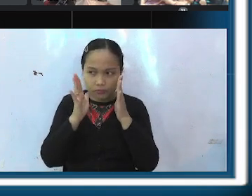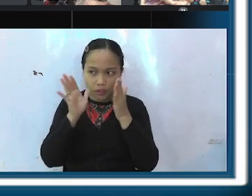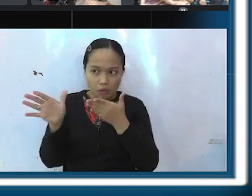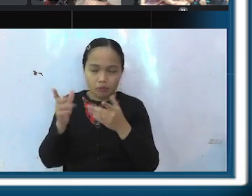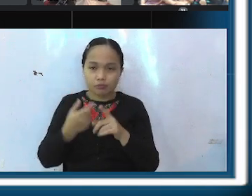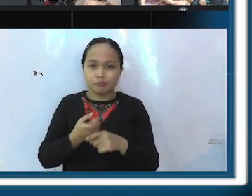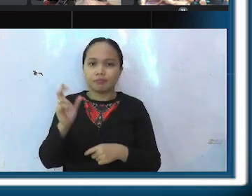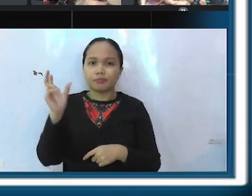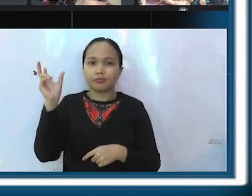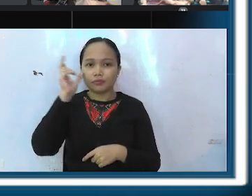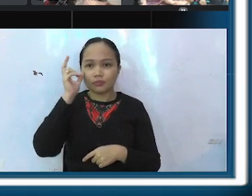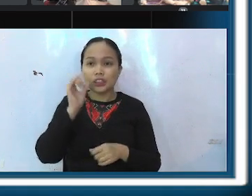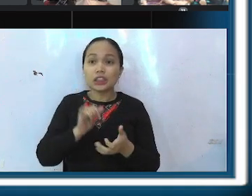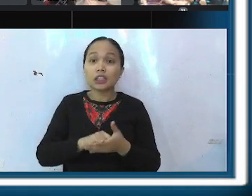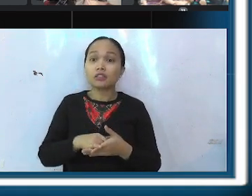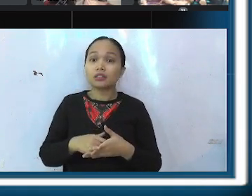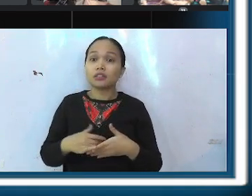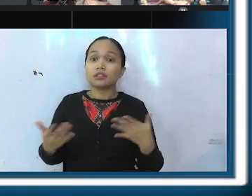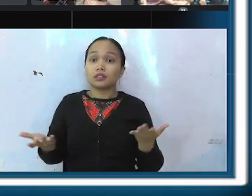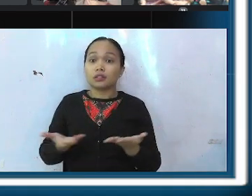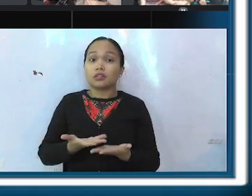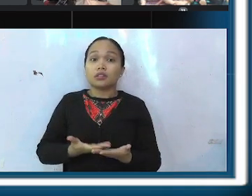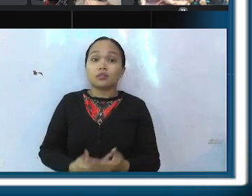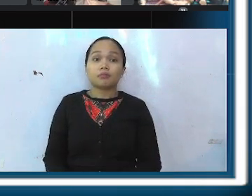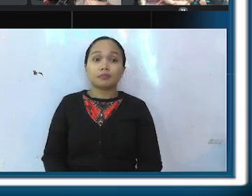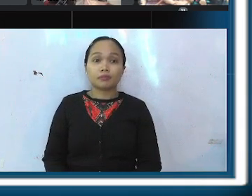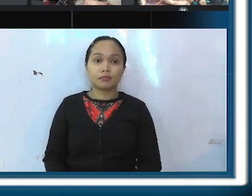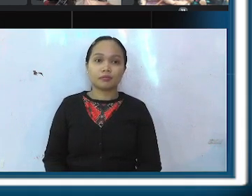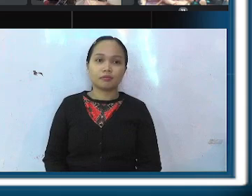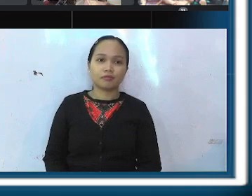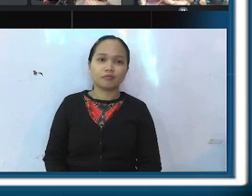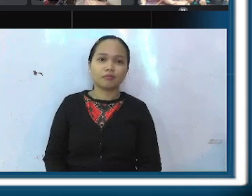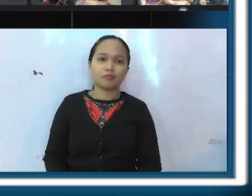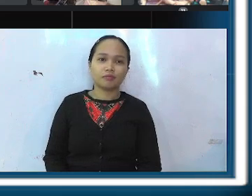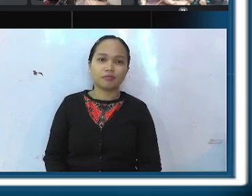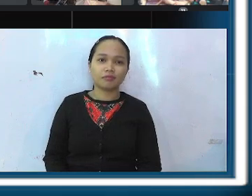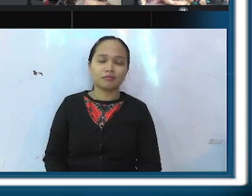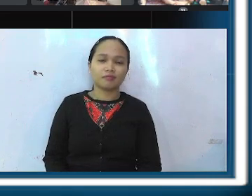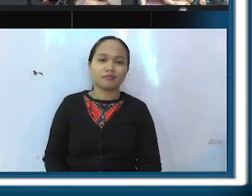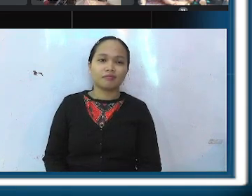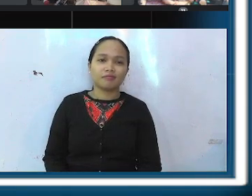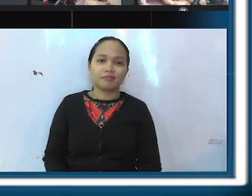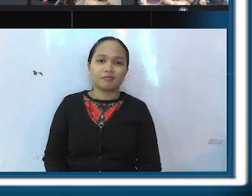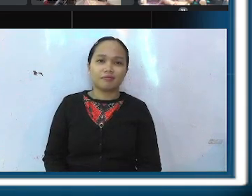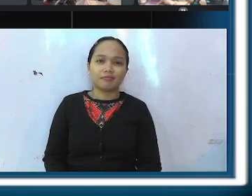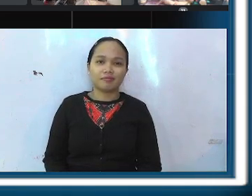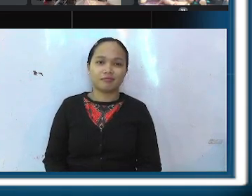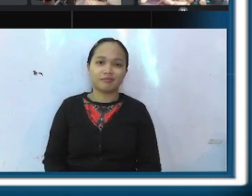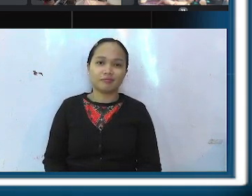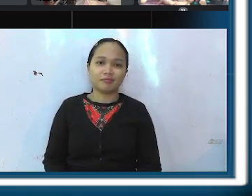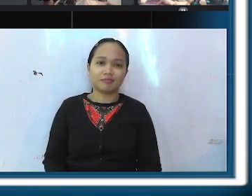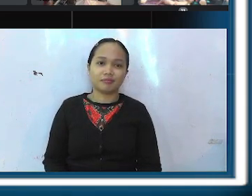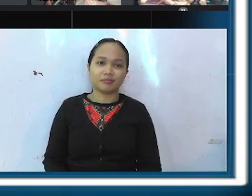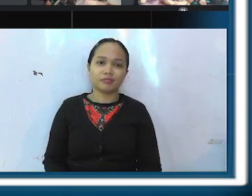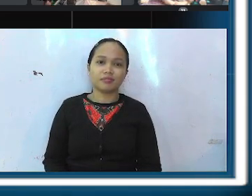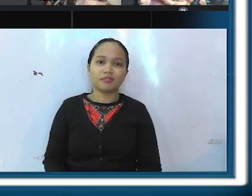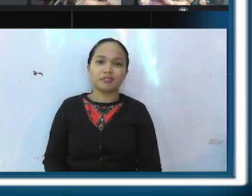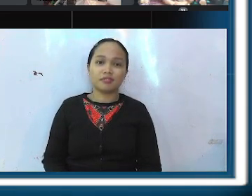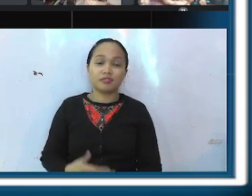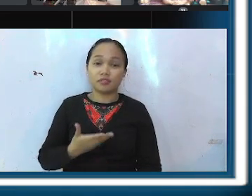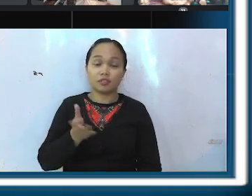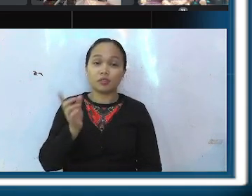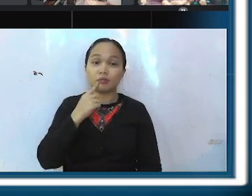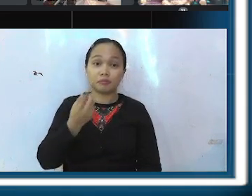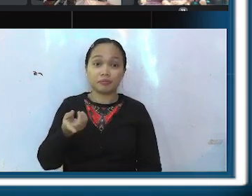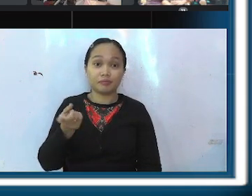Amen. So, dyan muna na nila. You want to add something? Tinanong mo ako, ha? maybe brother. You know, Pastor Blake